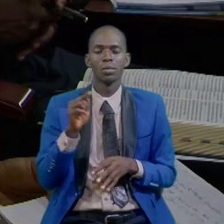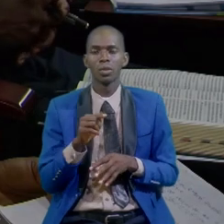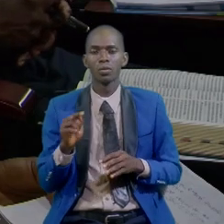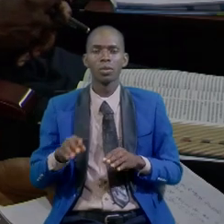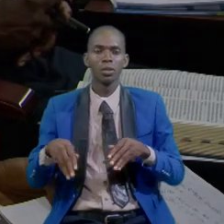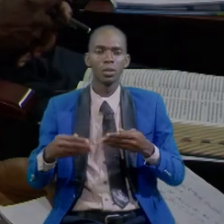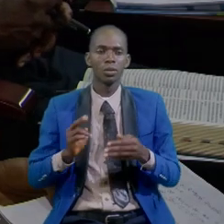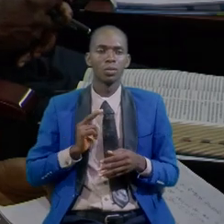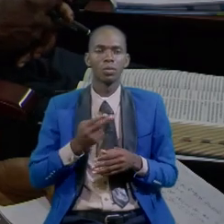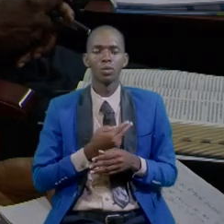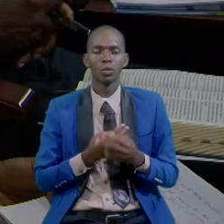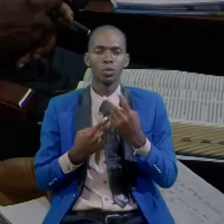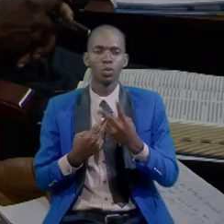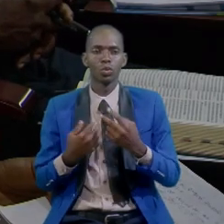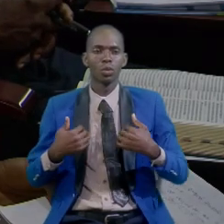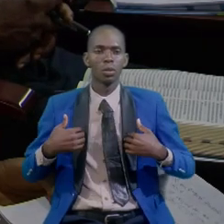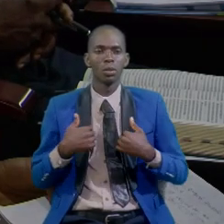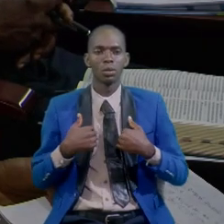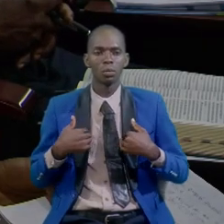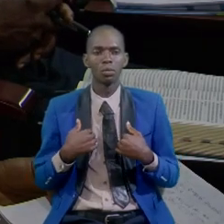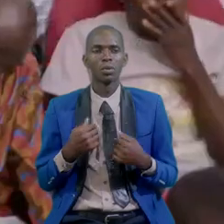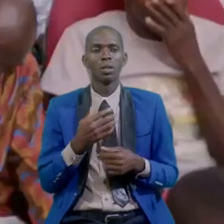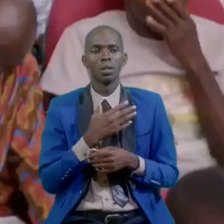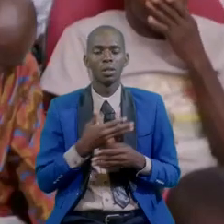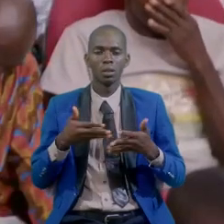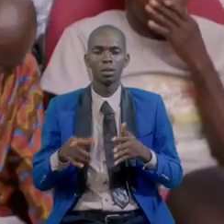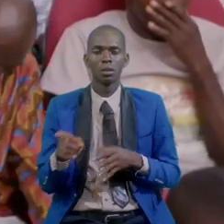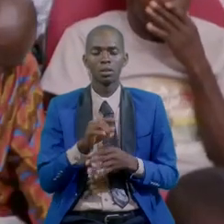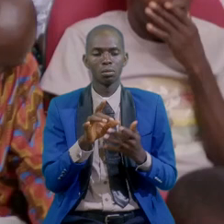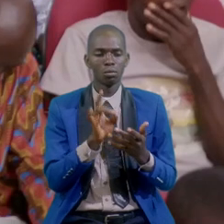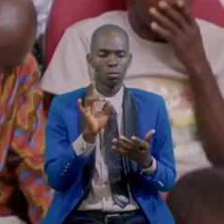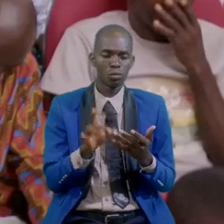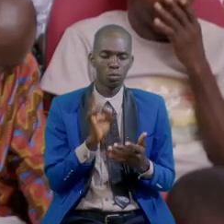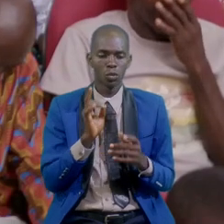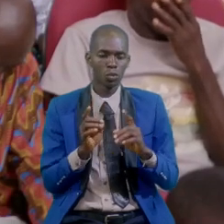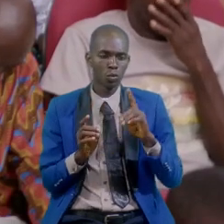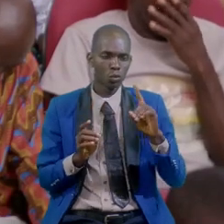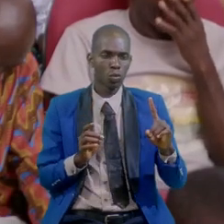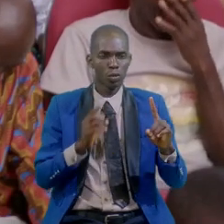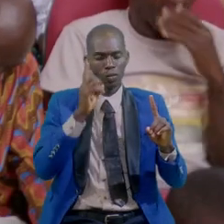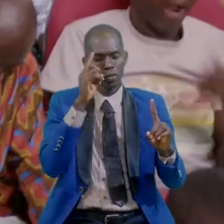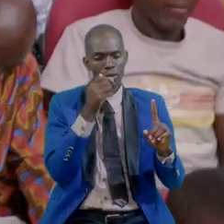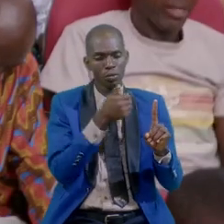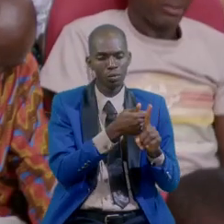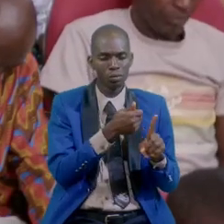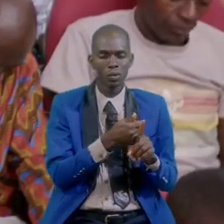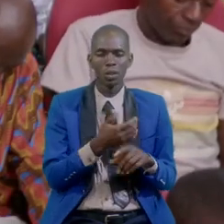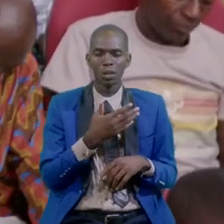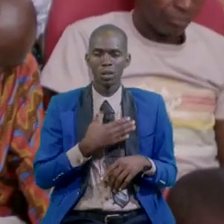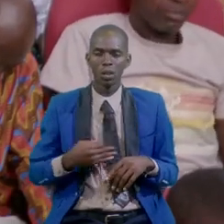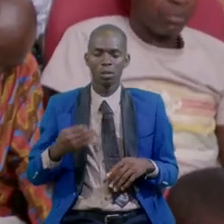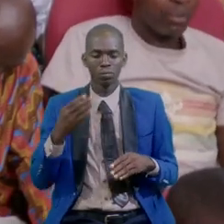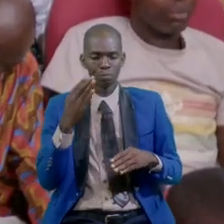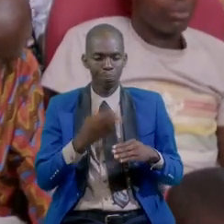bullocks, and let them choose the one bullock of the, for themselves, and cut